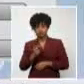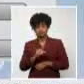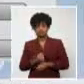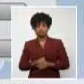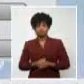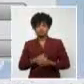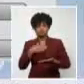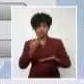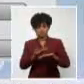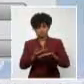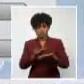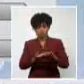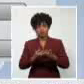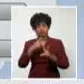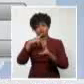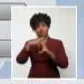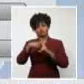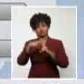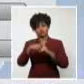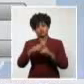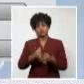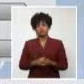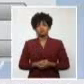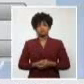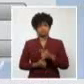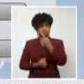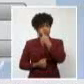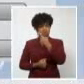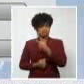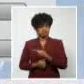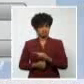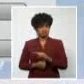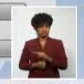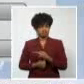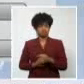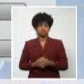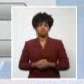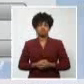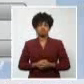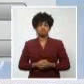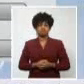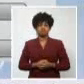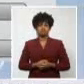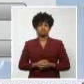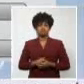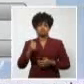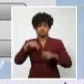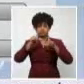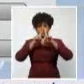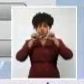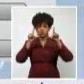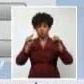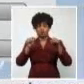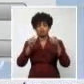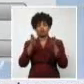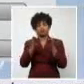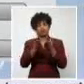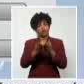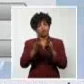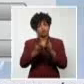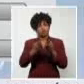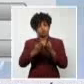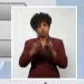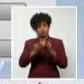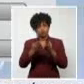2 patients in critical condition, one more than yesterday, and 2 cases are reported